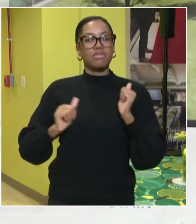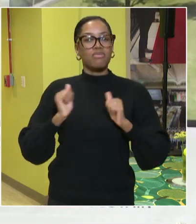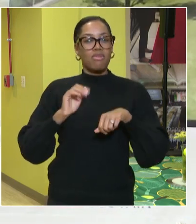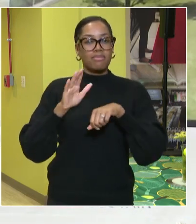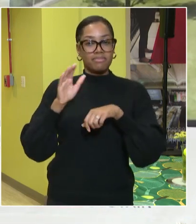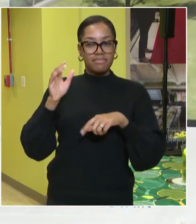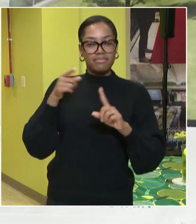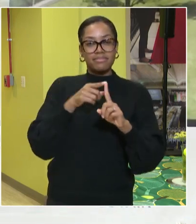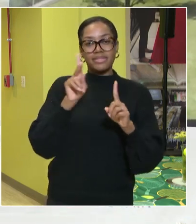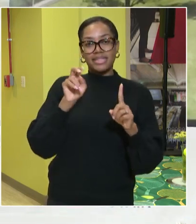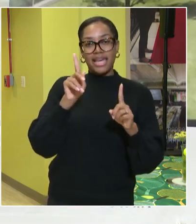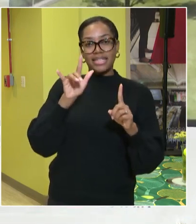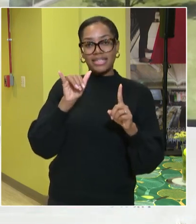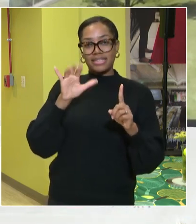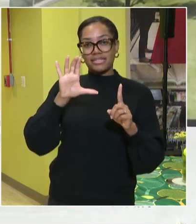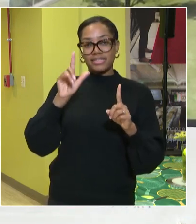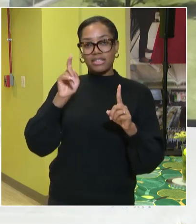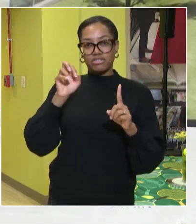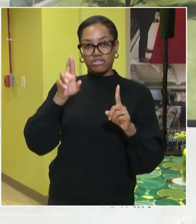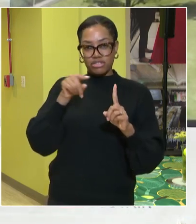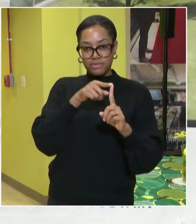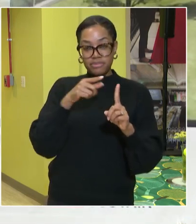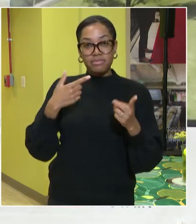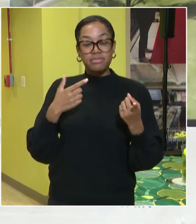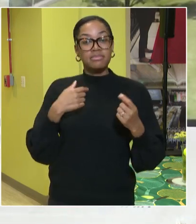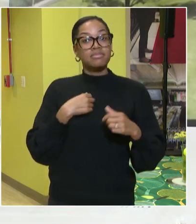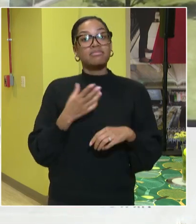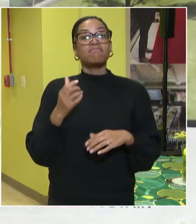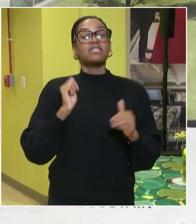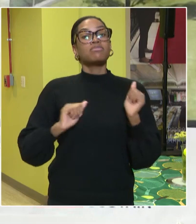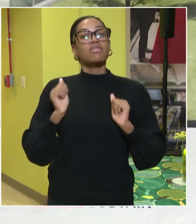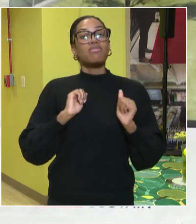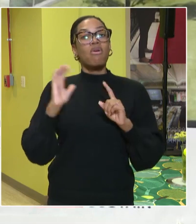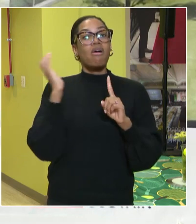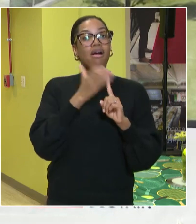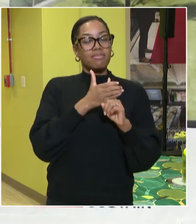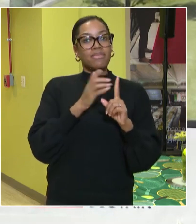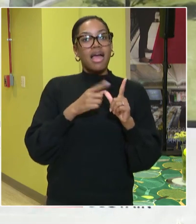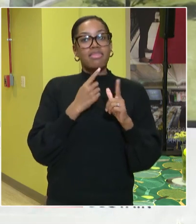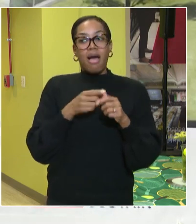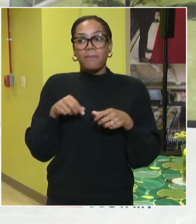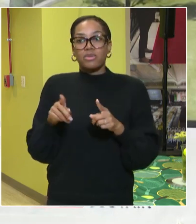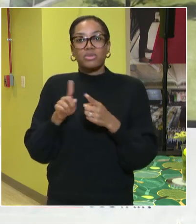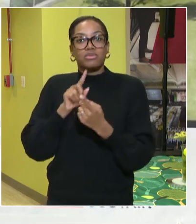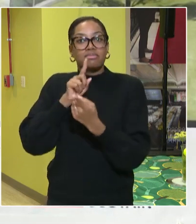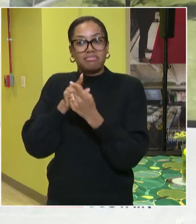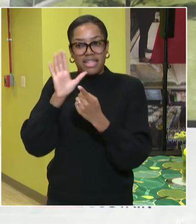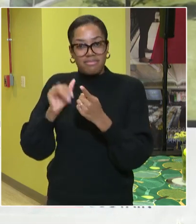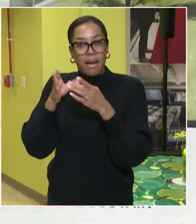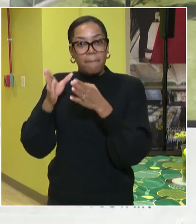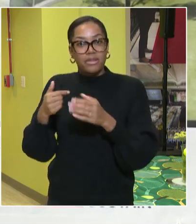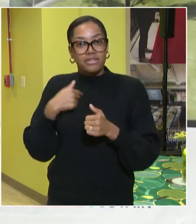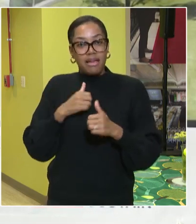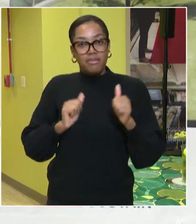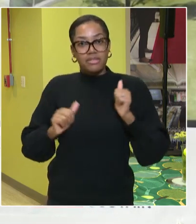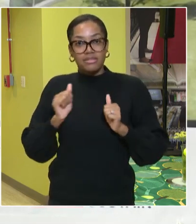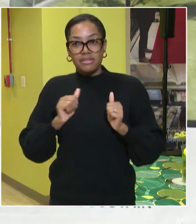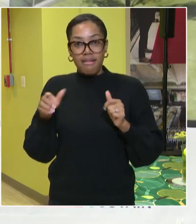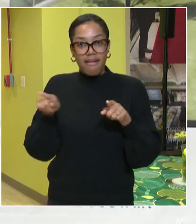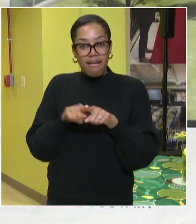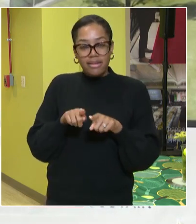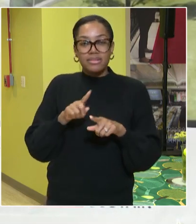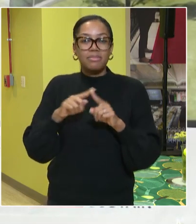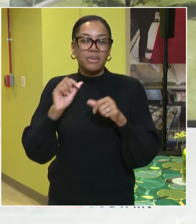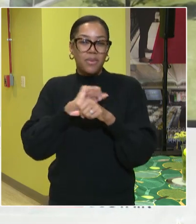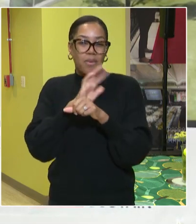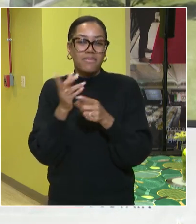would finally get the chance to meet the person that I portrayed. Well, COVID happened, and the nation shut down along with my chance to perform